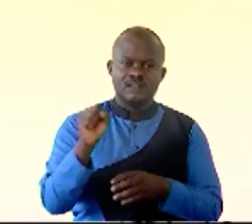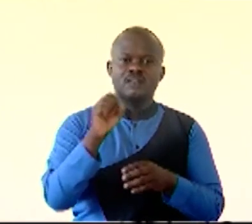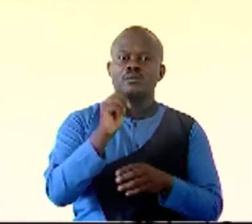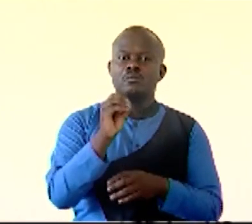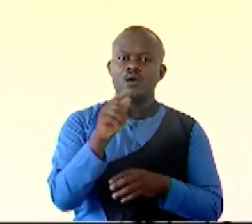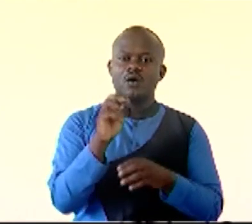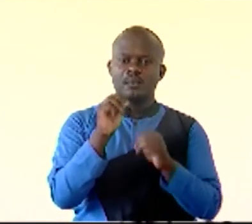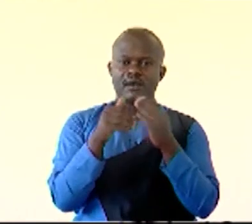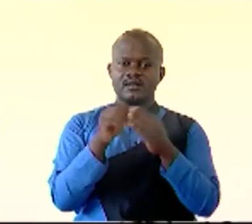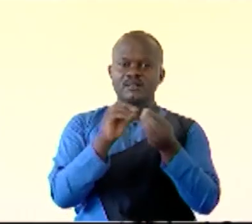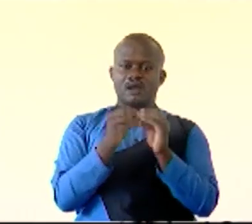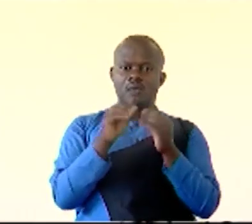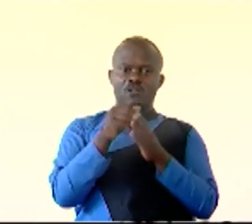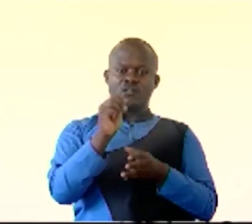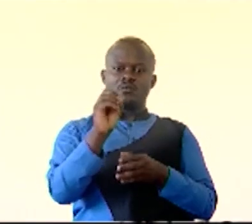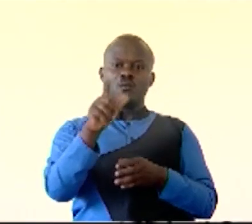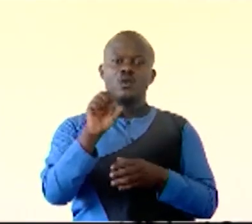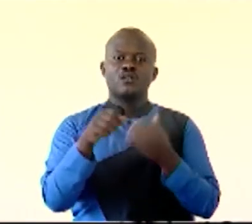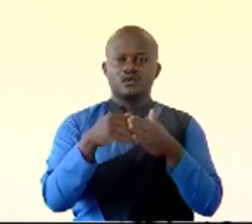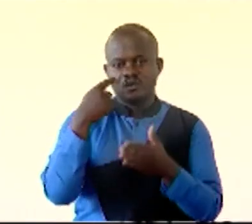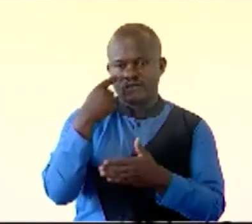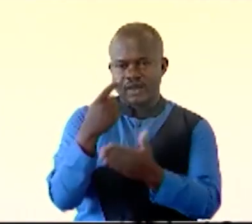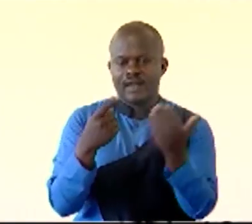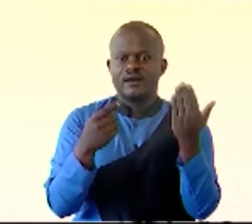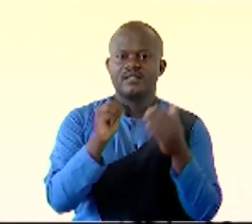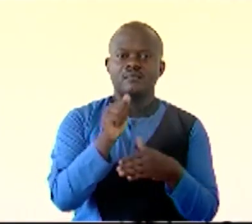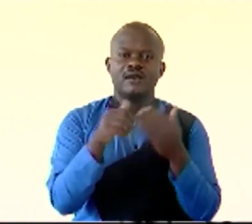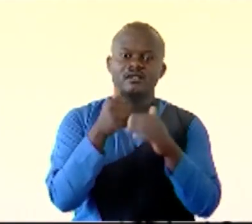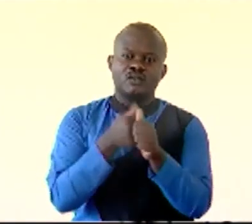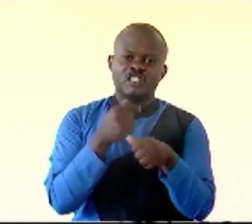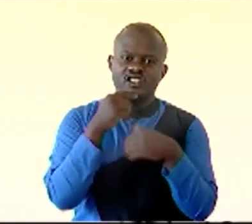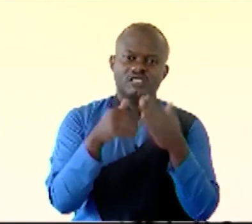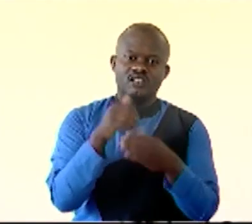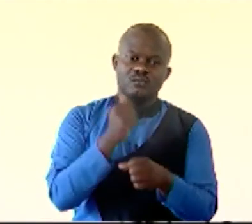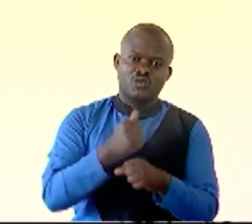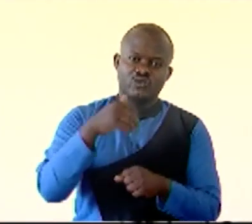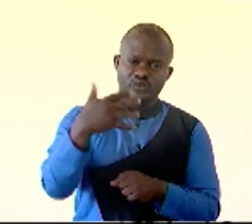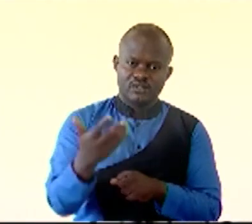times number of moles to find the mass which is produced. So mass